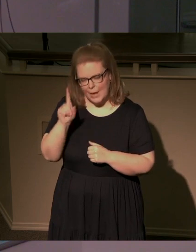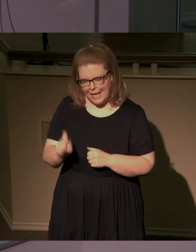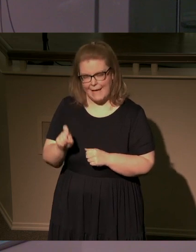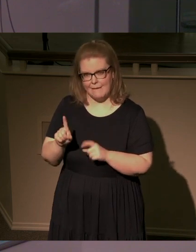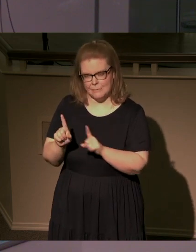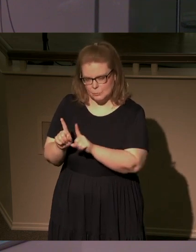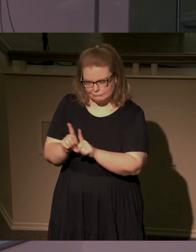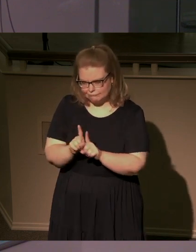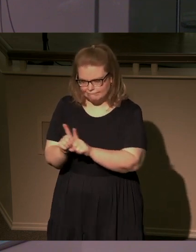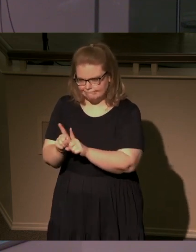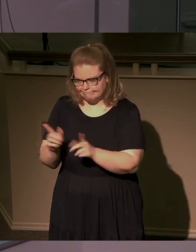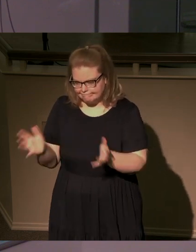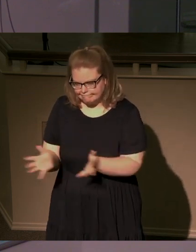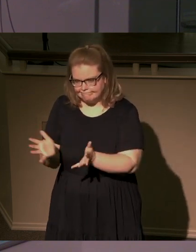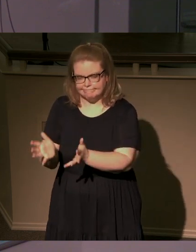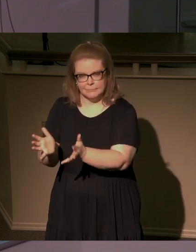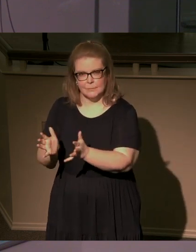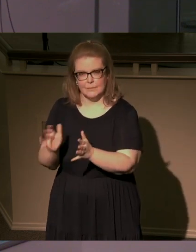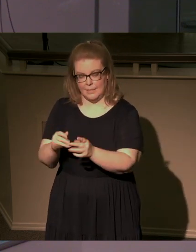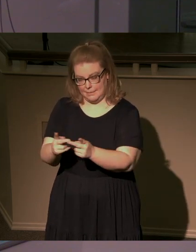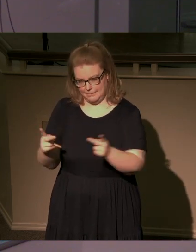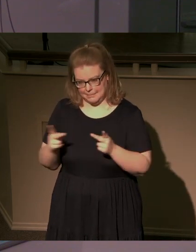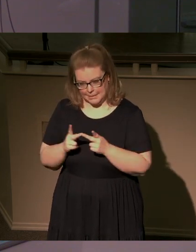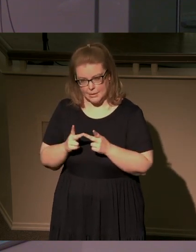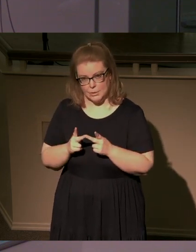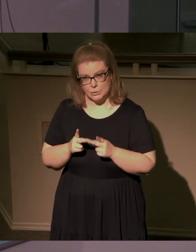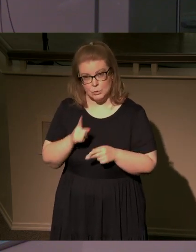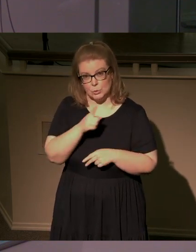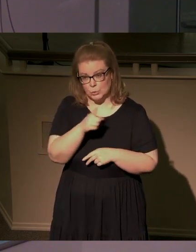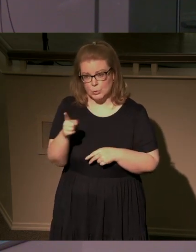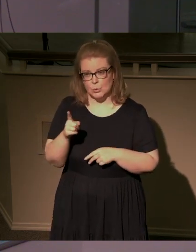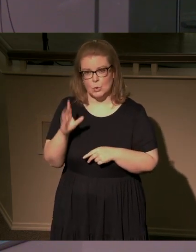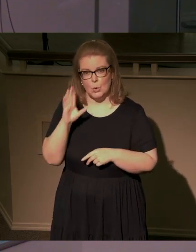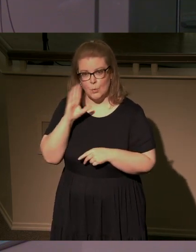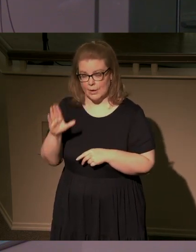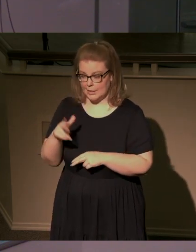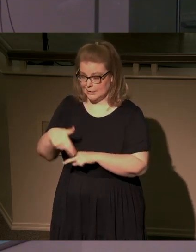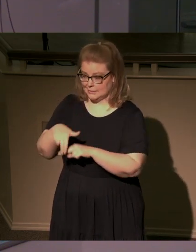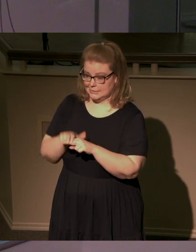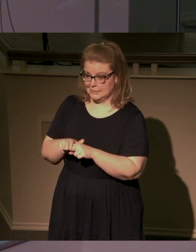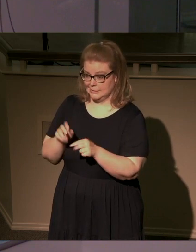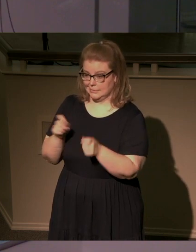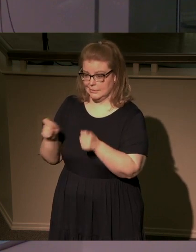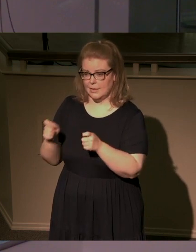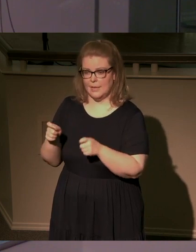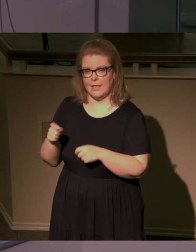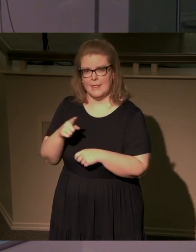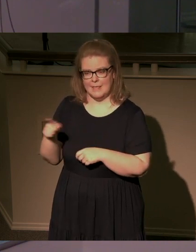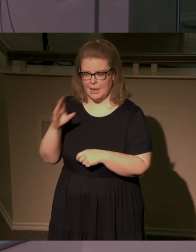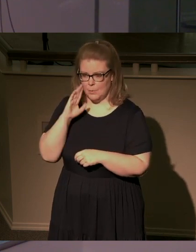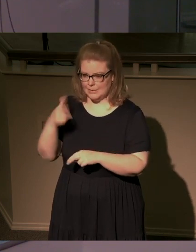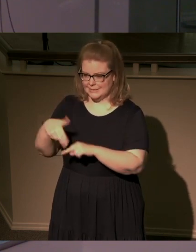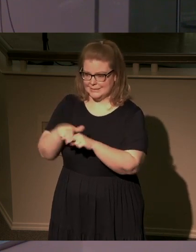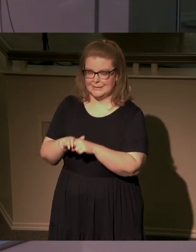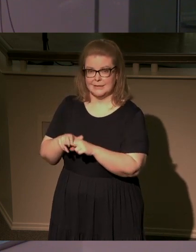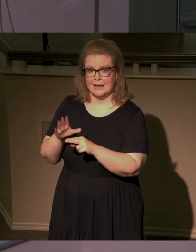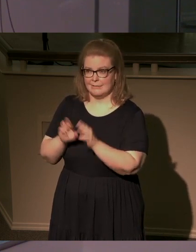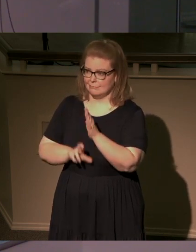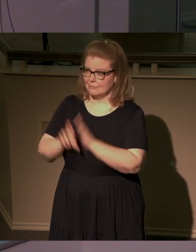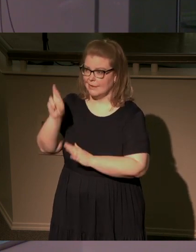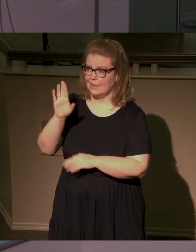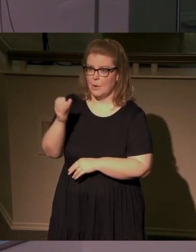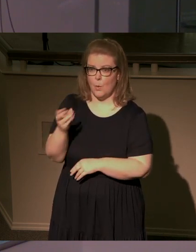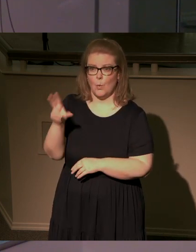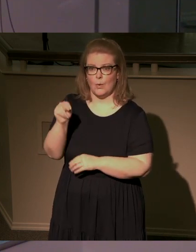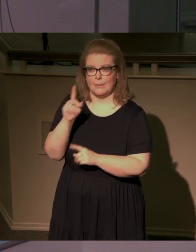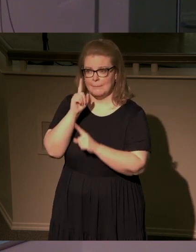the place where you will take the mission control seat and they'll take their own and fly their own mission.